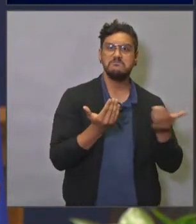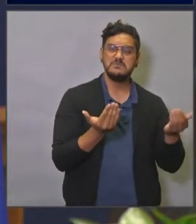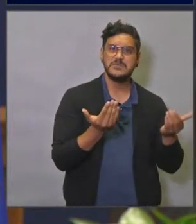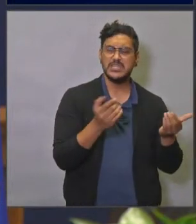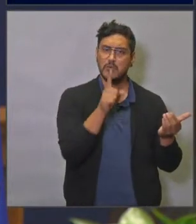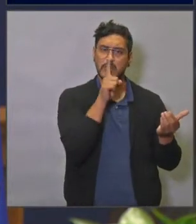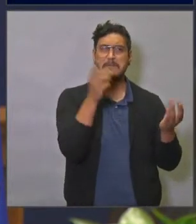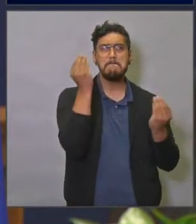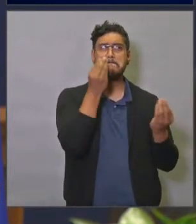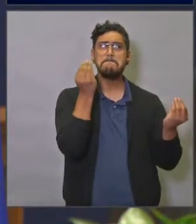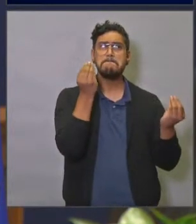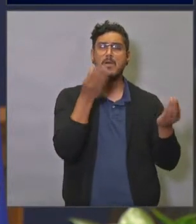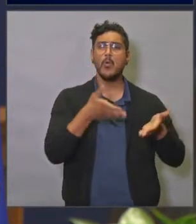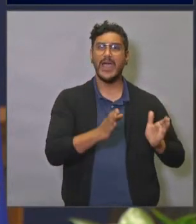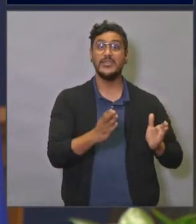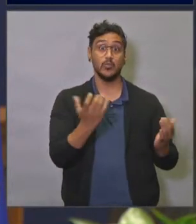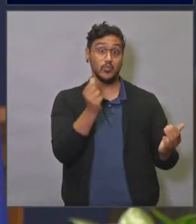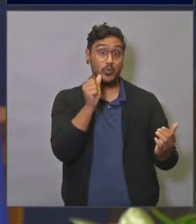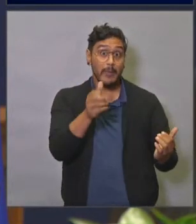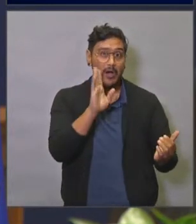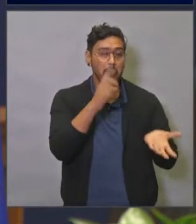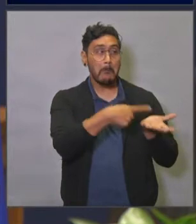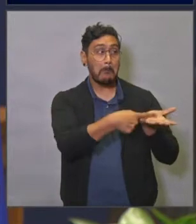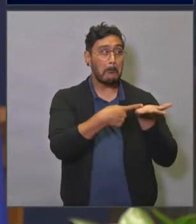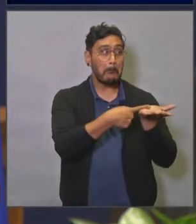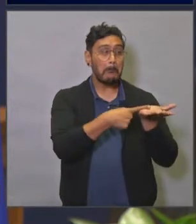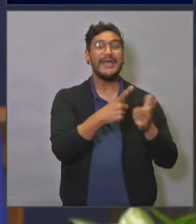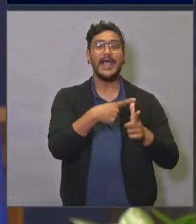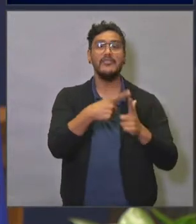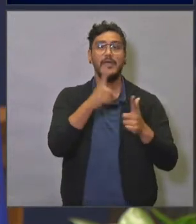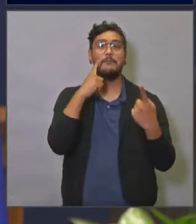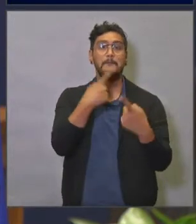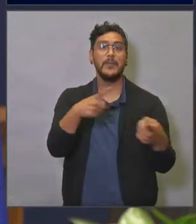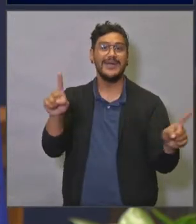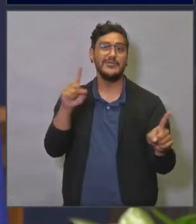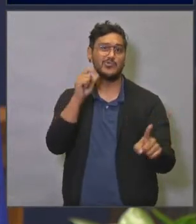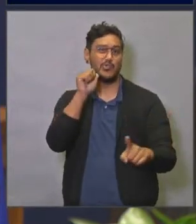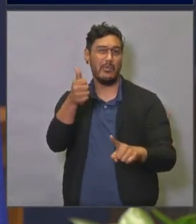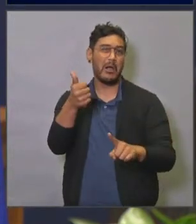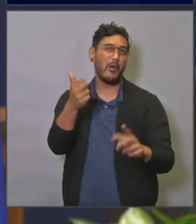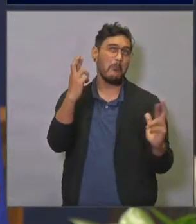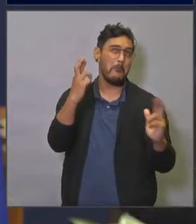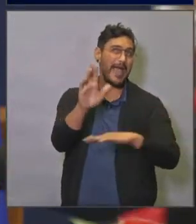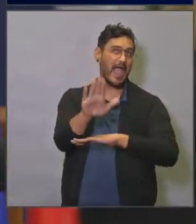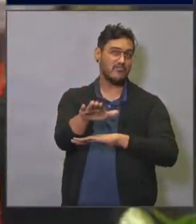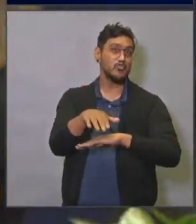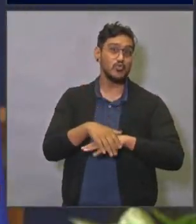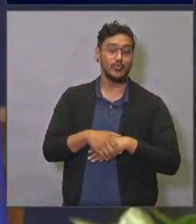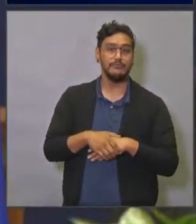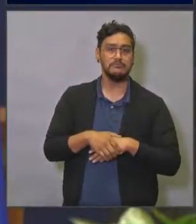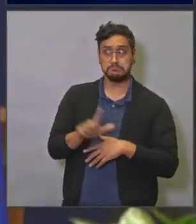So tomorrow we will be discussing it and make announcements, hopefully by early afternoon. Dr. Davis in the first part.